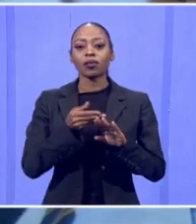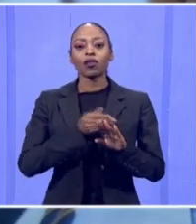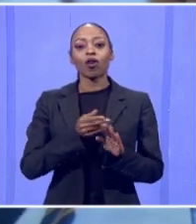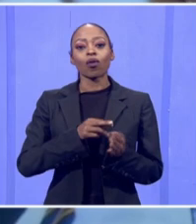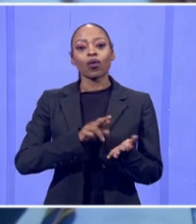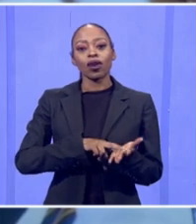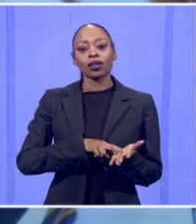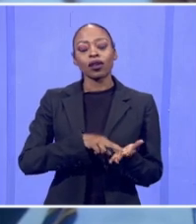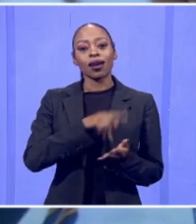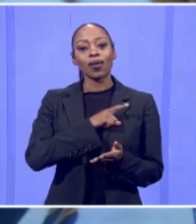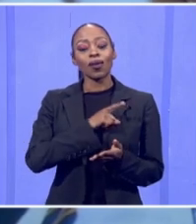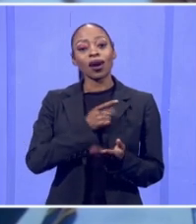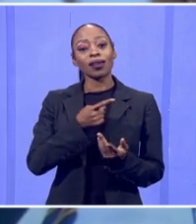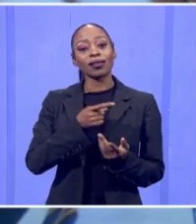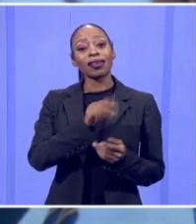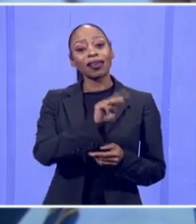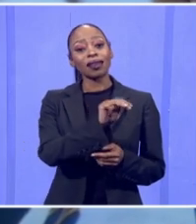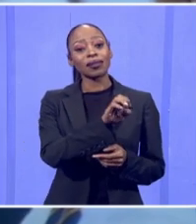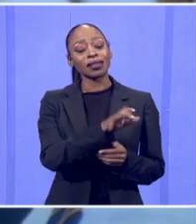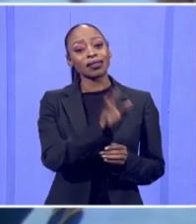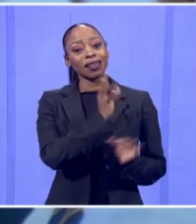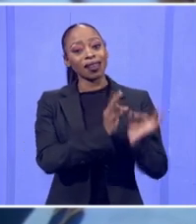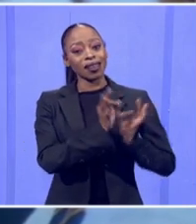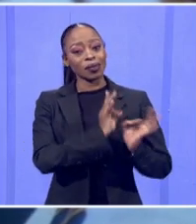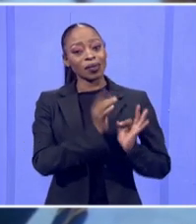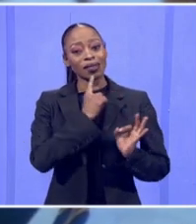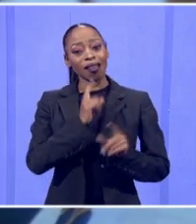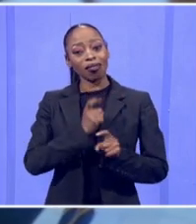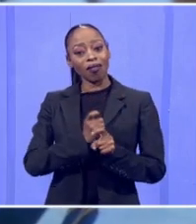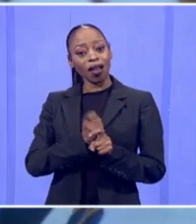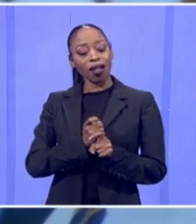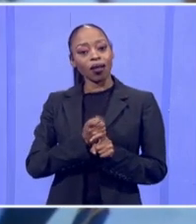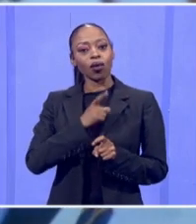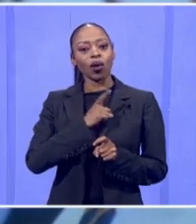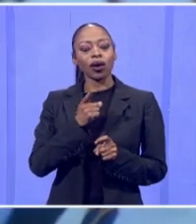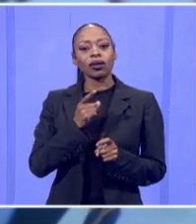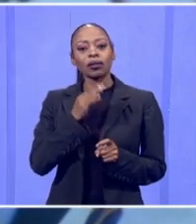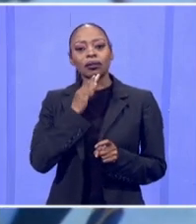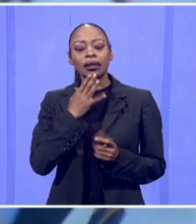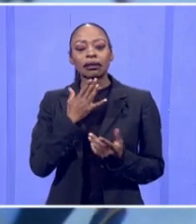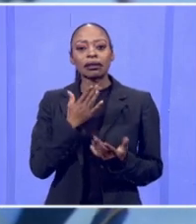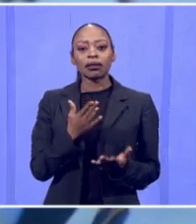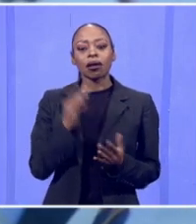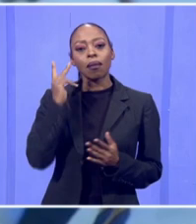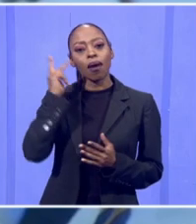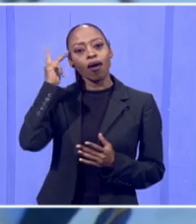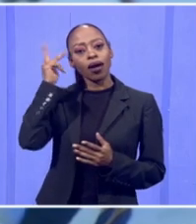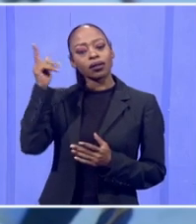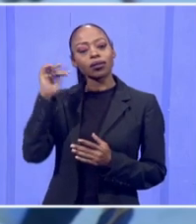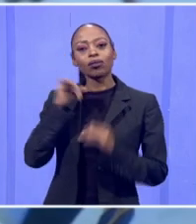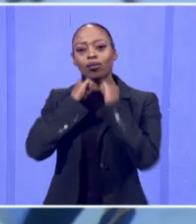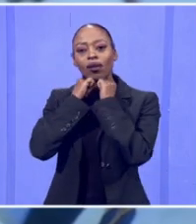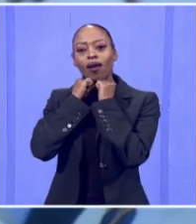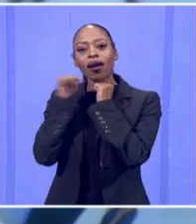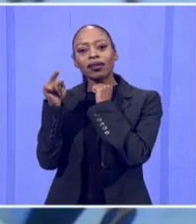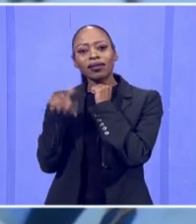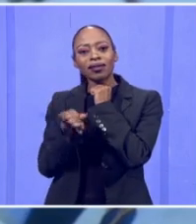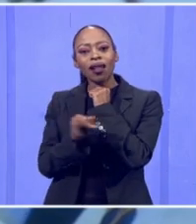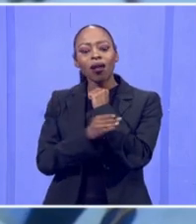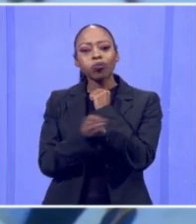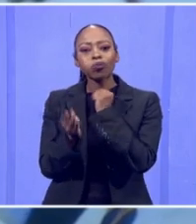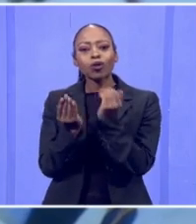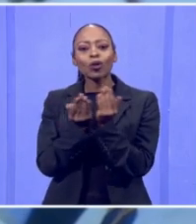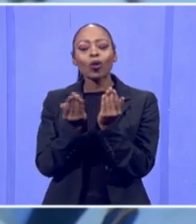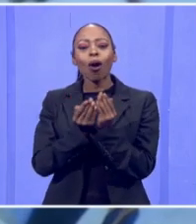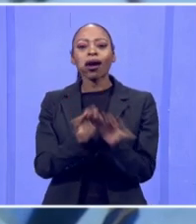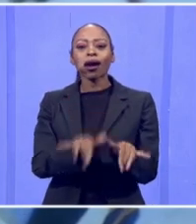pre-registration. Because as the MEC is saying, it's very difficult that you would still find then that there are parents at the schools and the